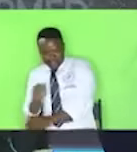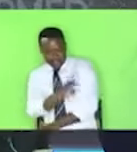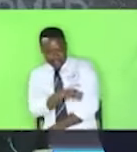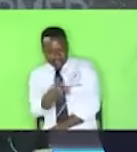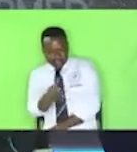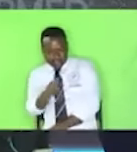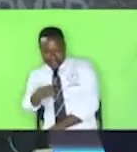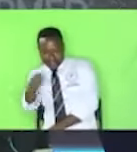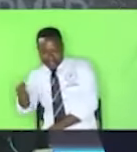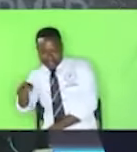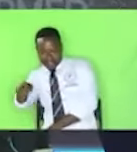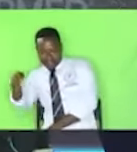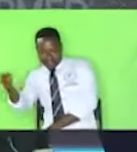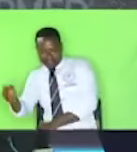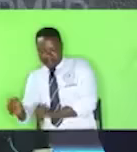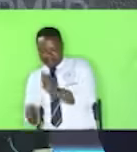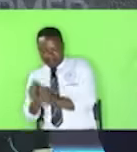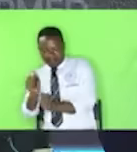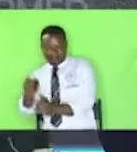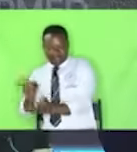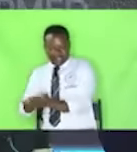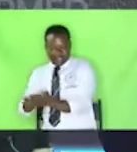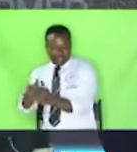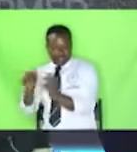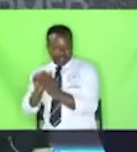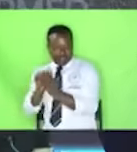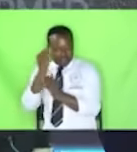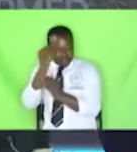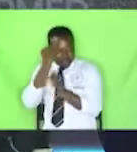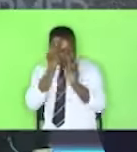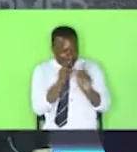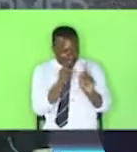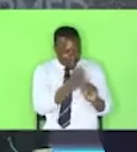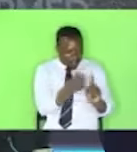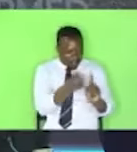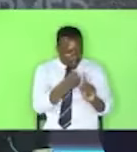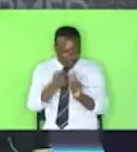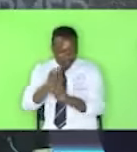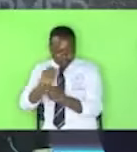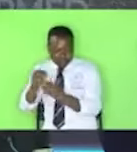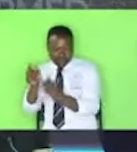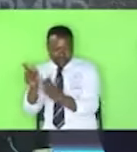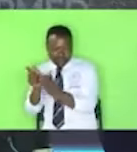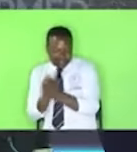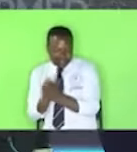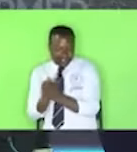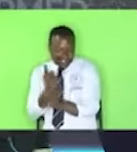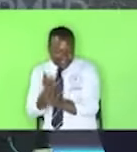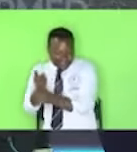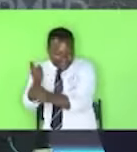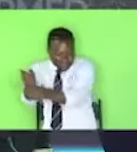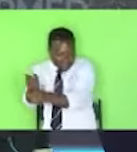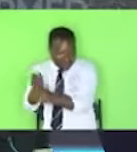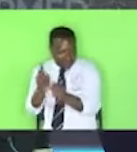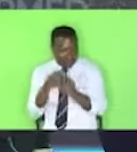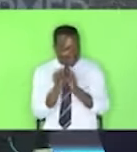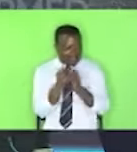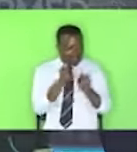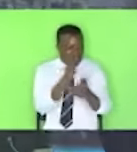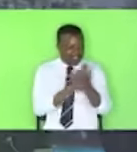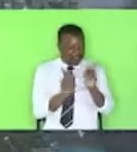inheritance, and legitimacy and rights, to the extent that when some of them returned from